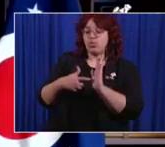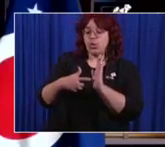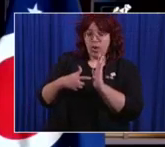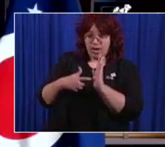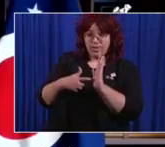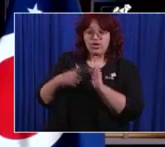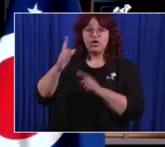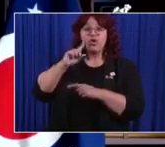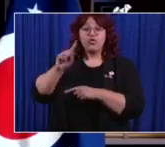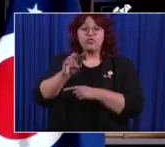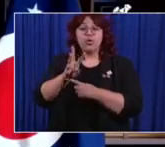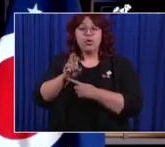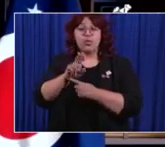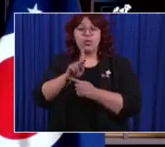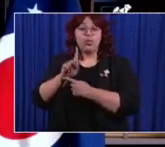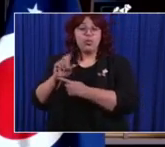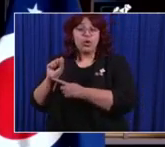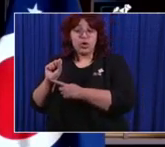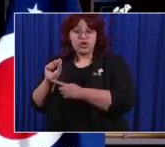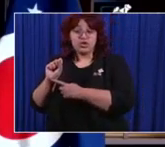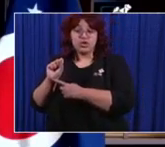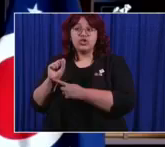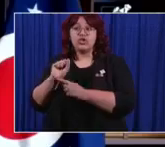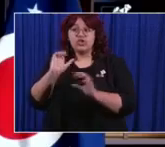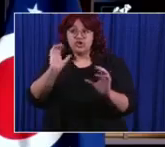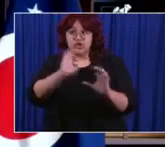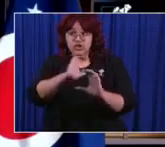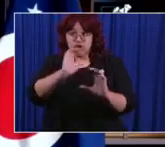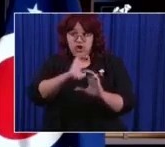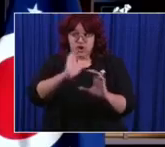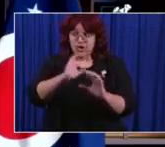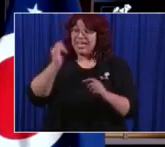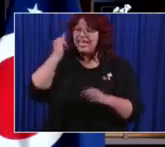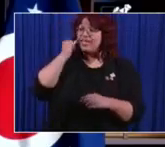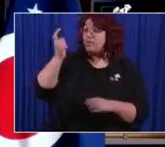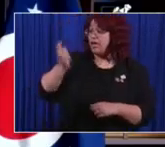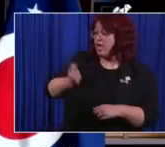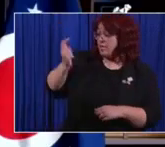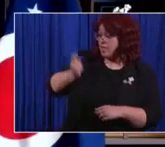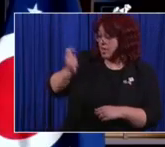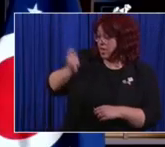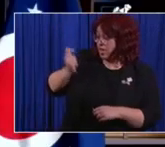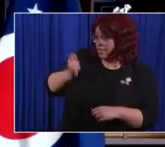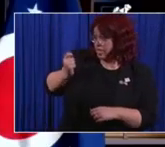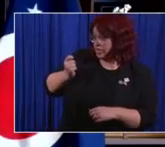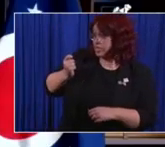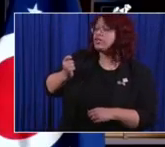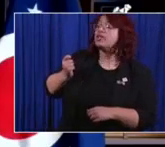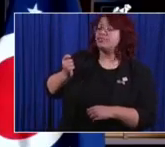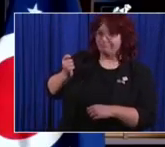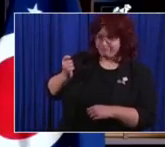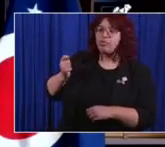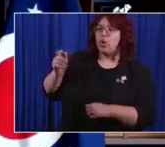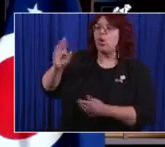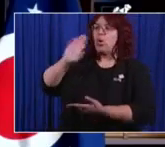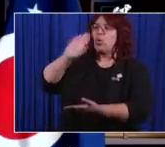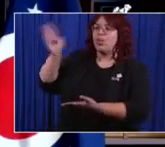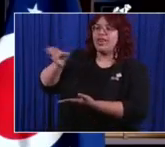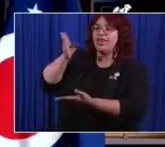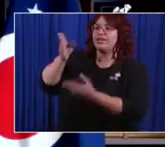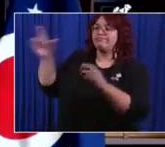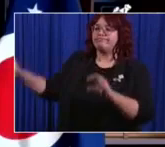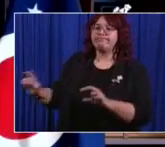unemployment compensation program, and that will be effective on May the 23rd. And we received some calls